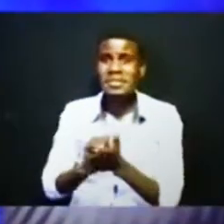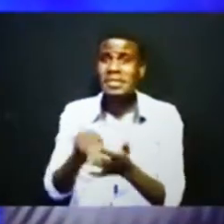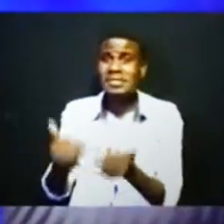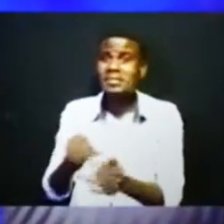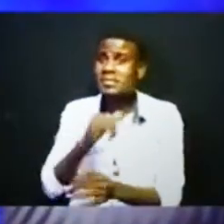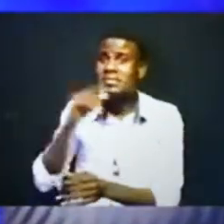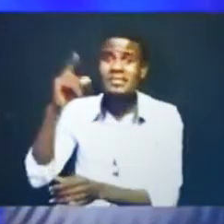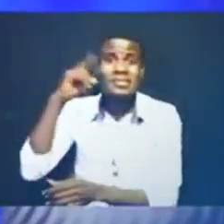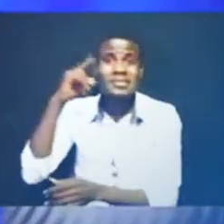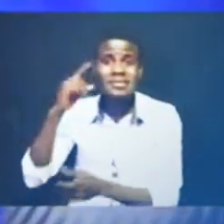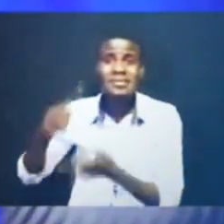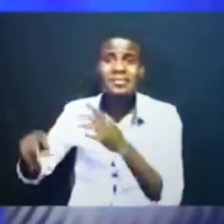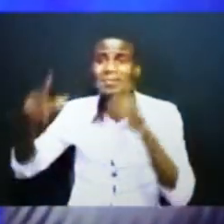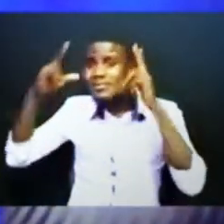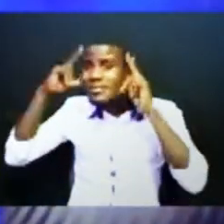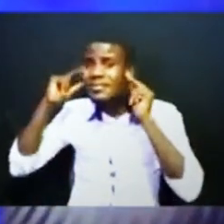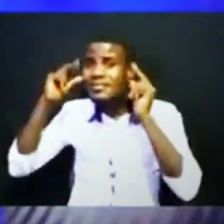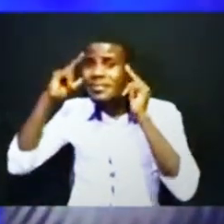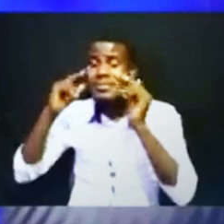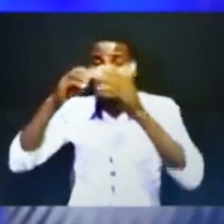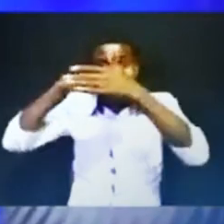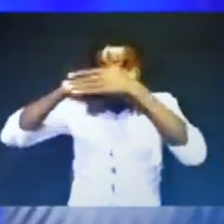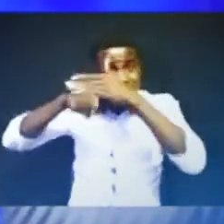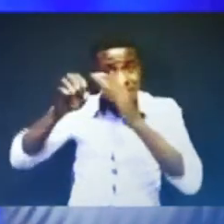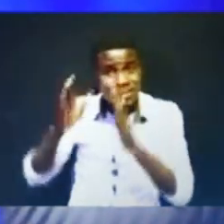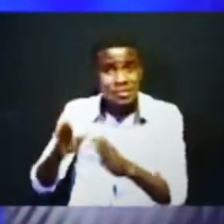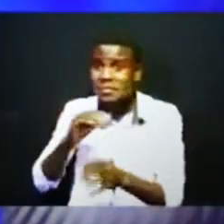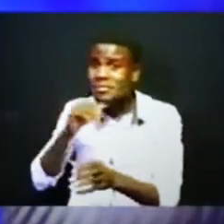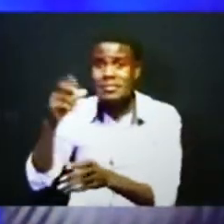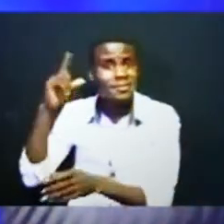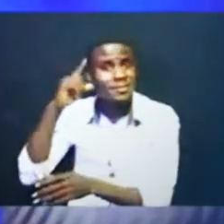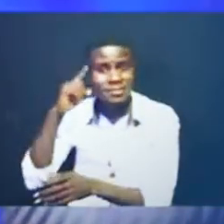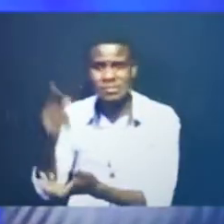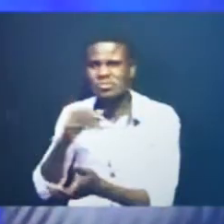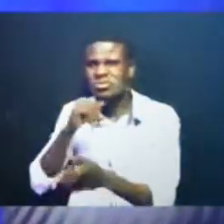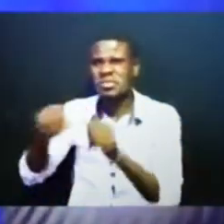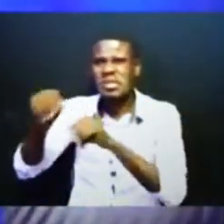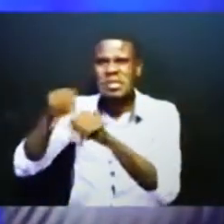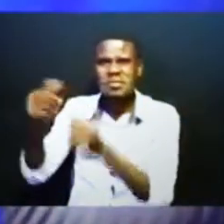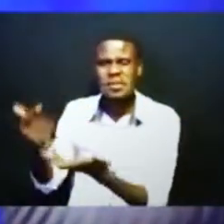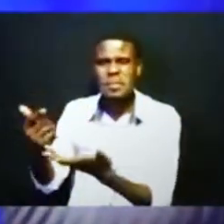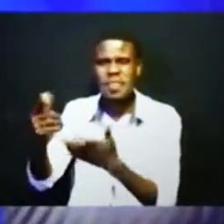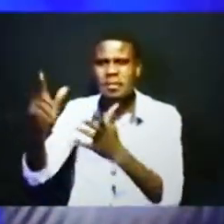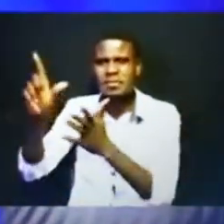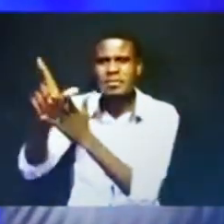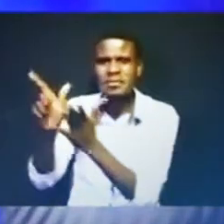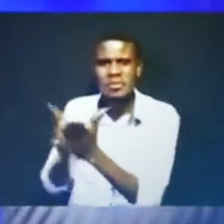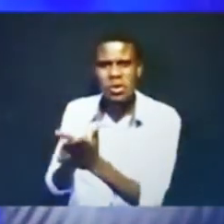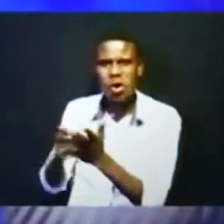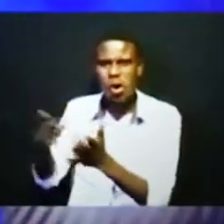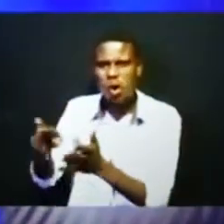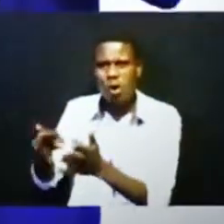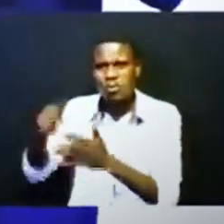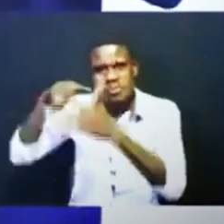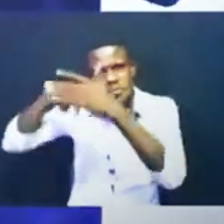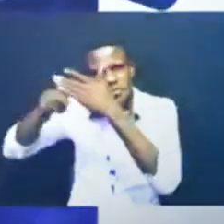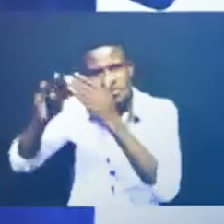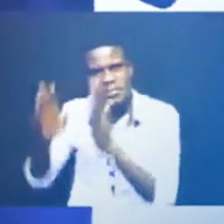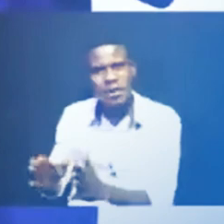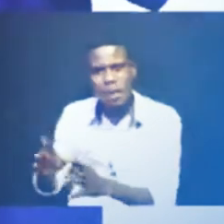to Elijah. It's not about the prophets. It's not about the law. But it's about the Son.